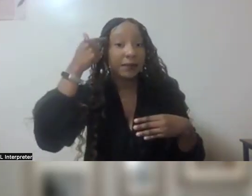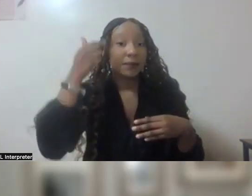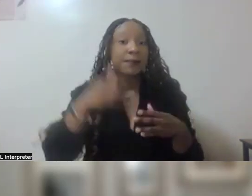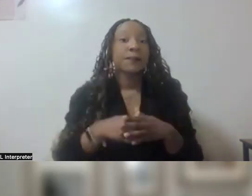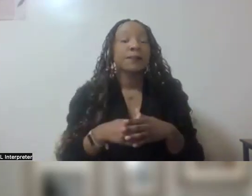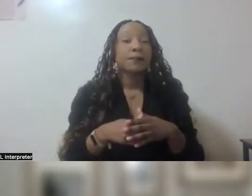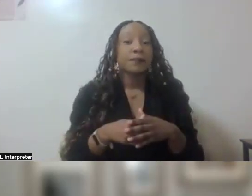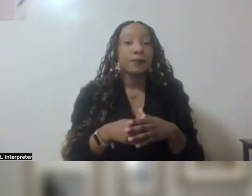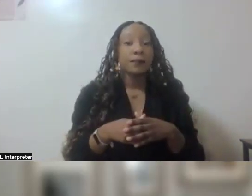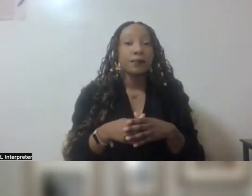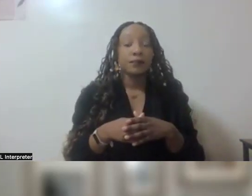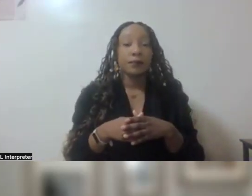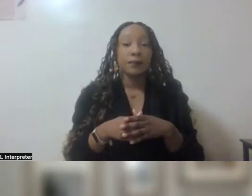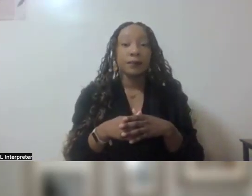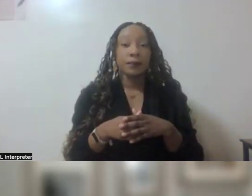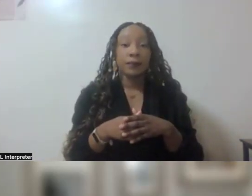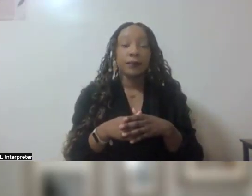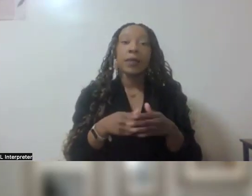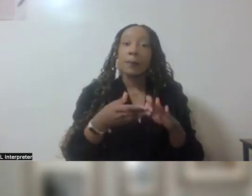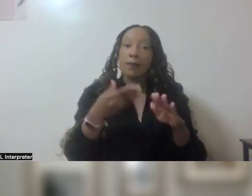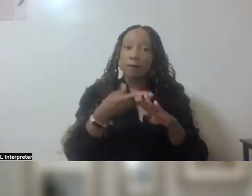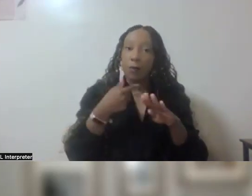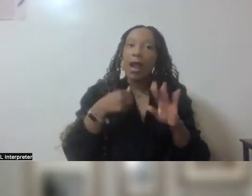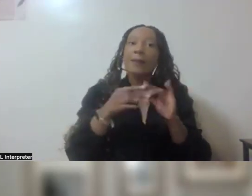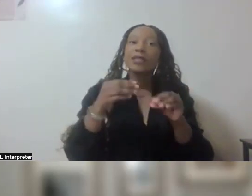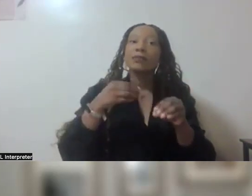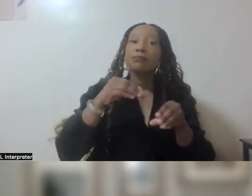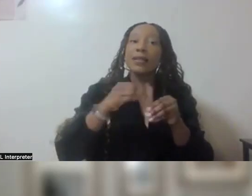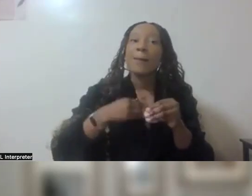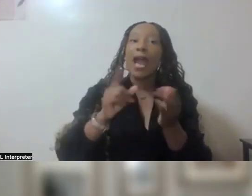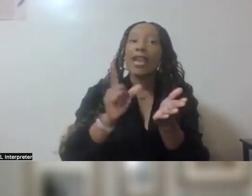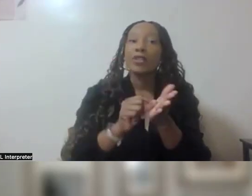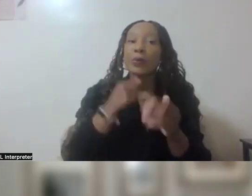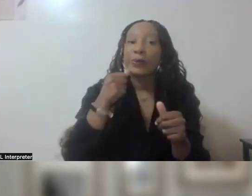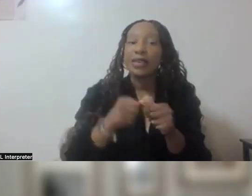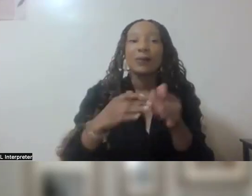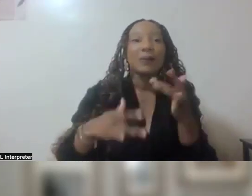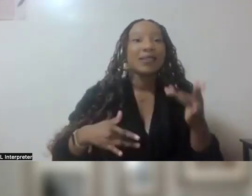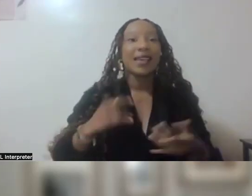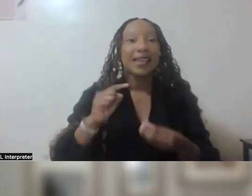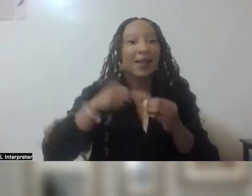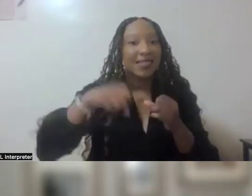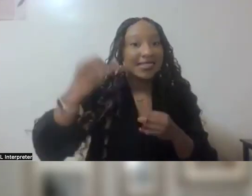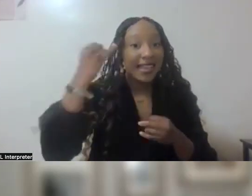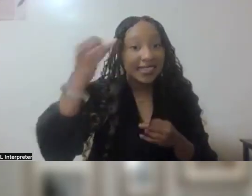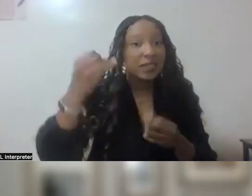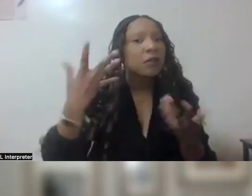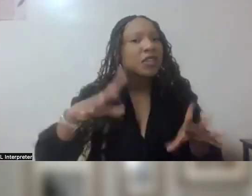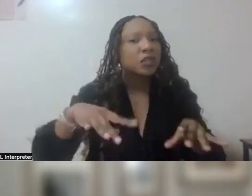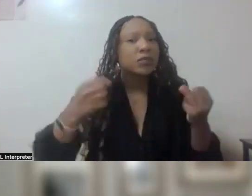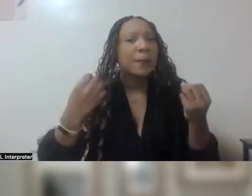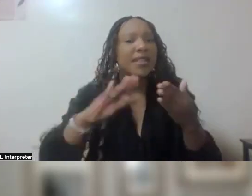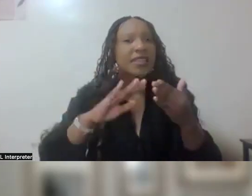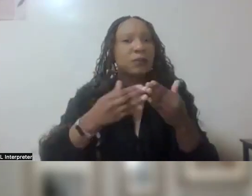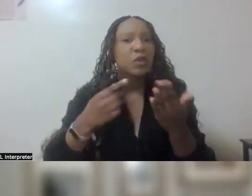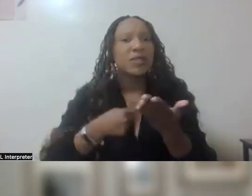newsletter a couple times that we were excited that this idea was happening. And we've had a lot of community discussions that the